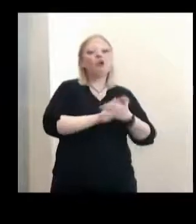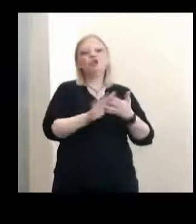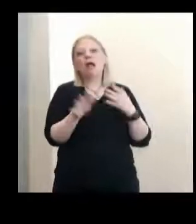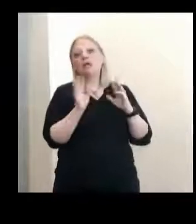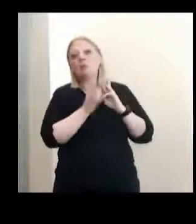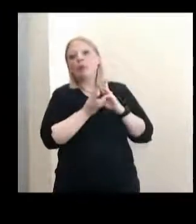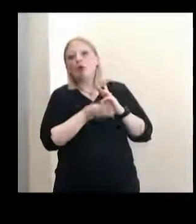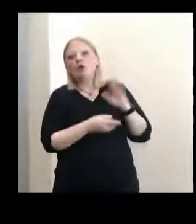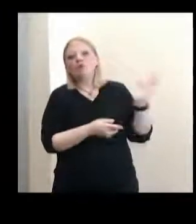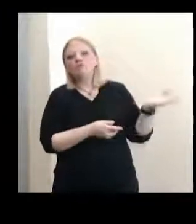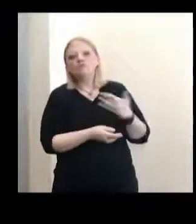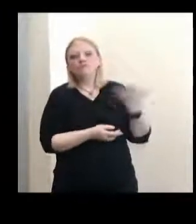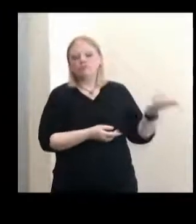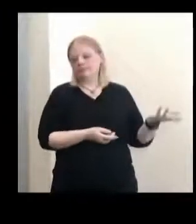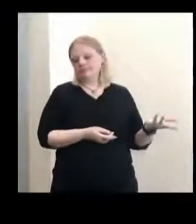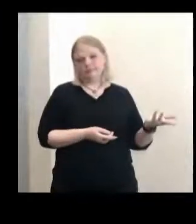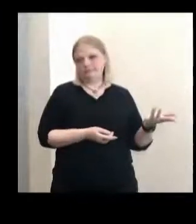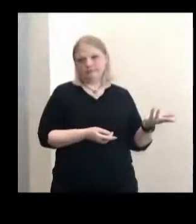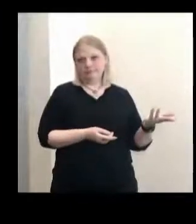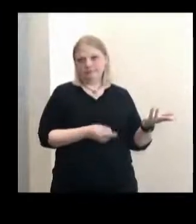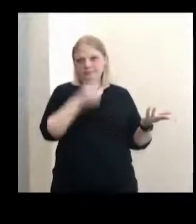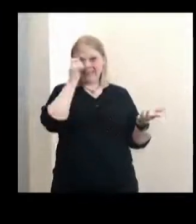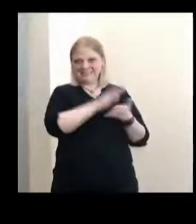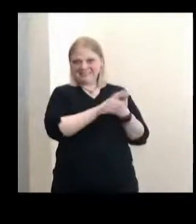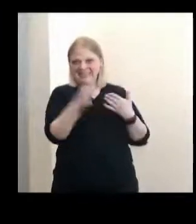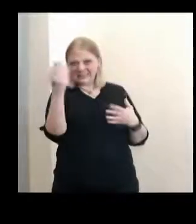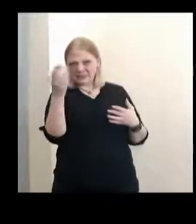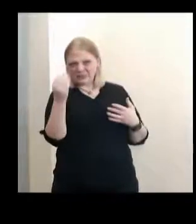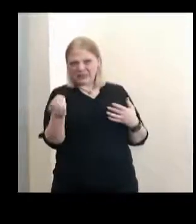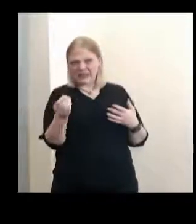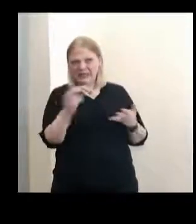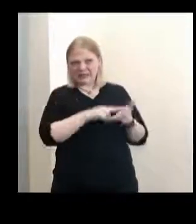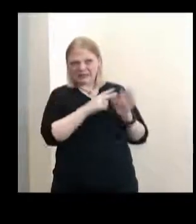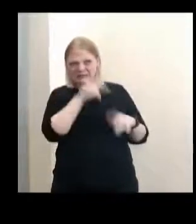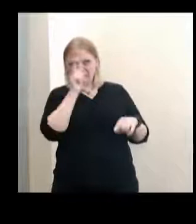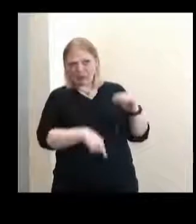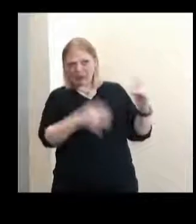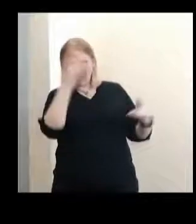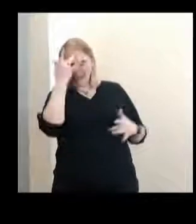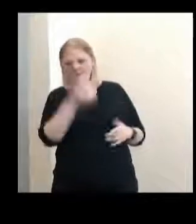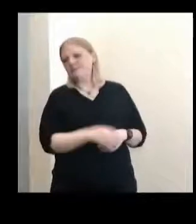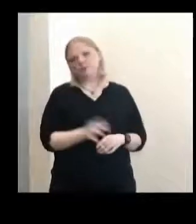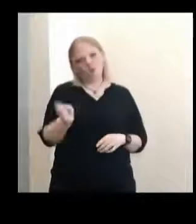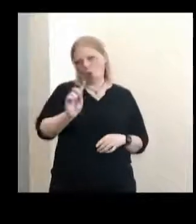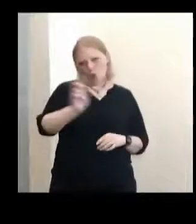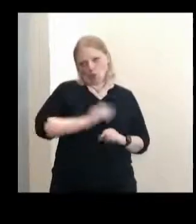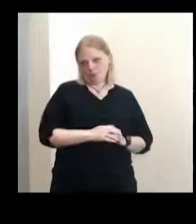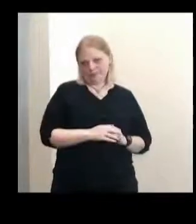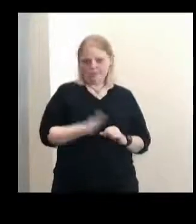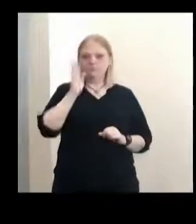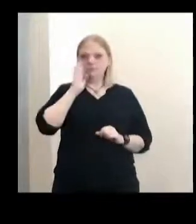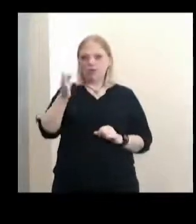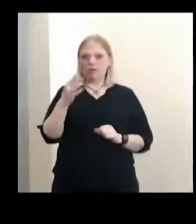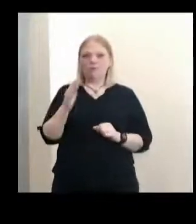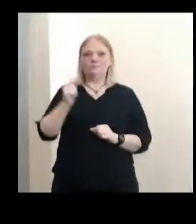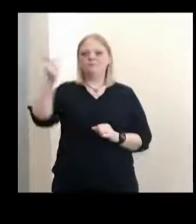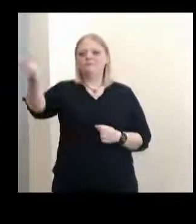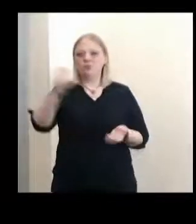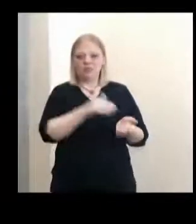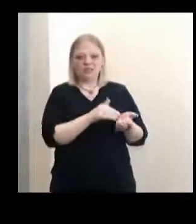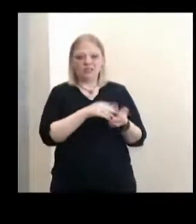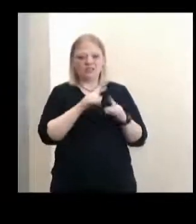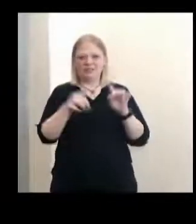just because you're outside doesn't mean you can't catch it. So I'll turn it over to Dr. B to talk a little more, but there